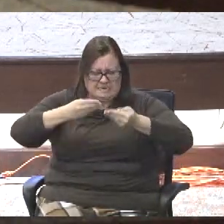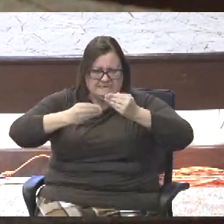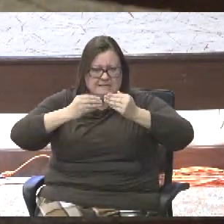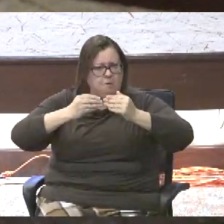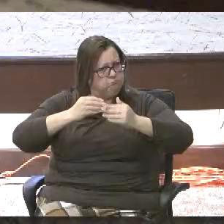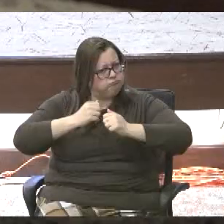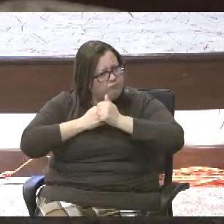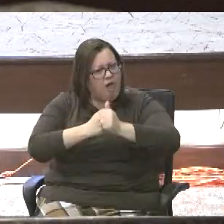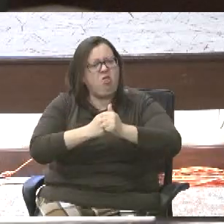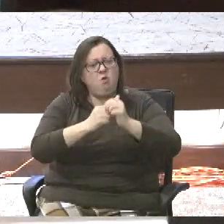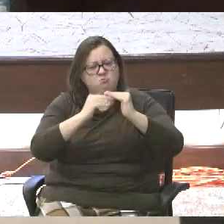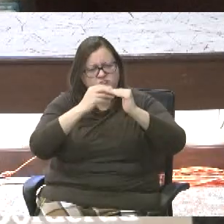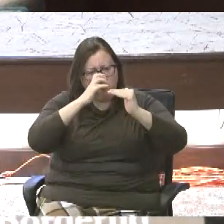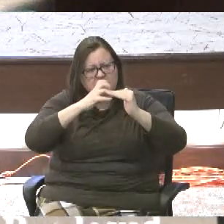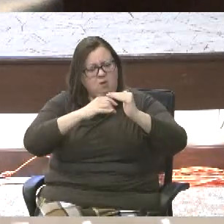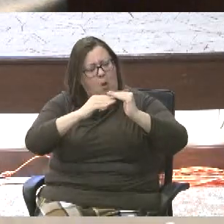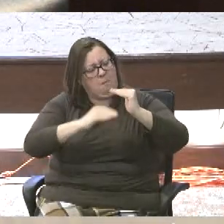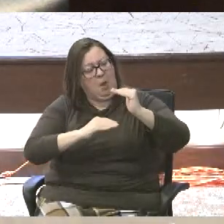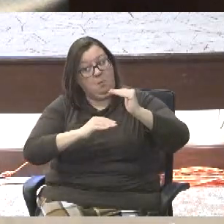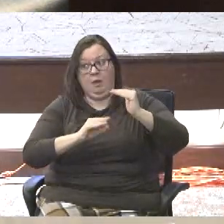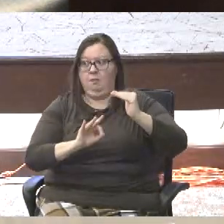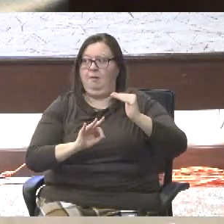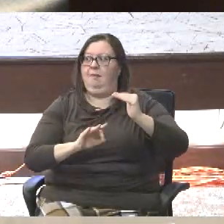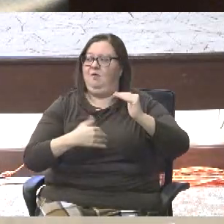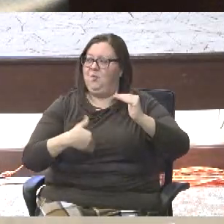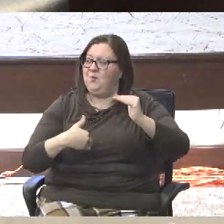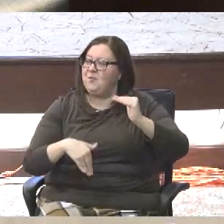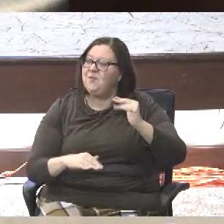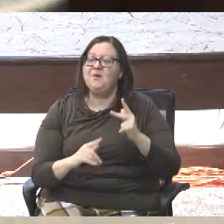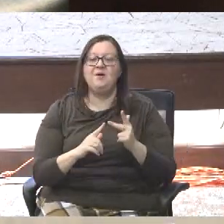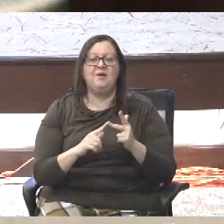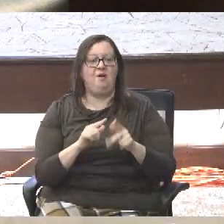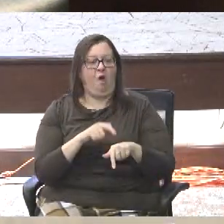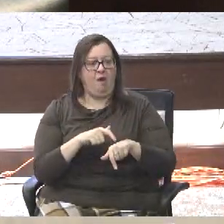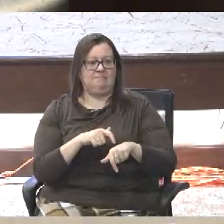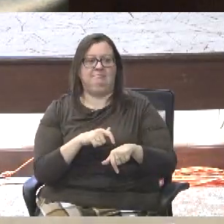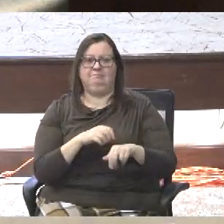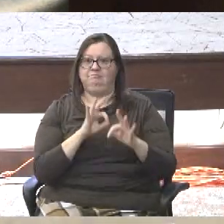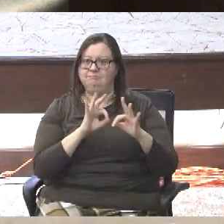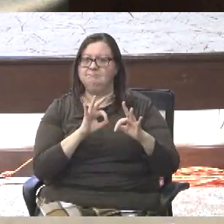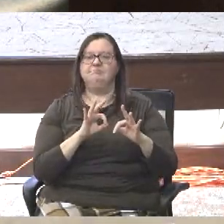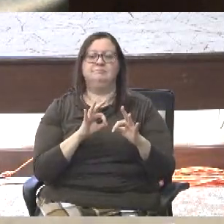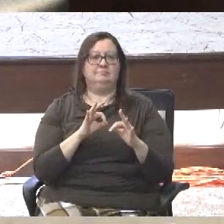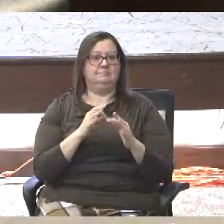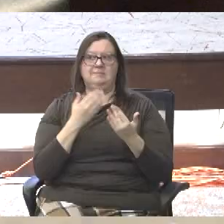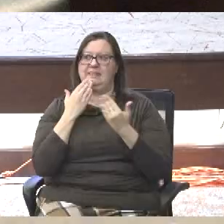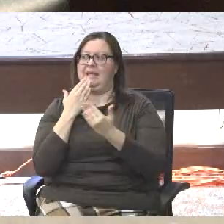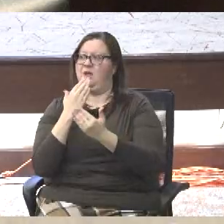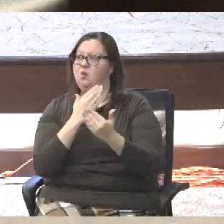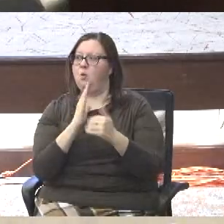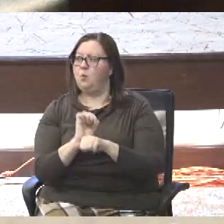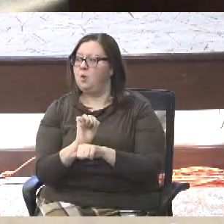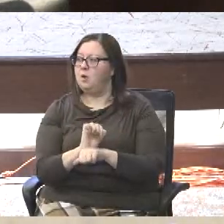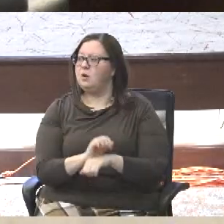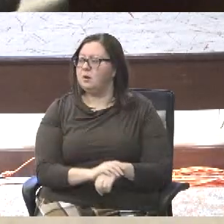excited about, I think, doing our ribbon cutting and hose connecting in March. Looking forward to it.